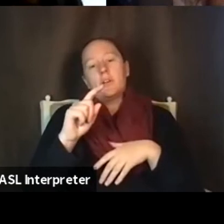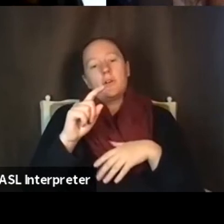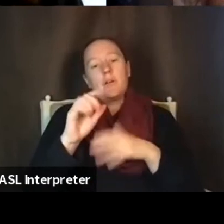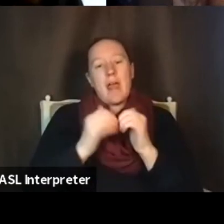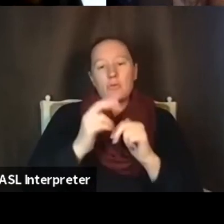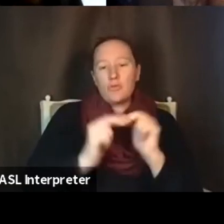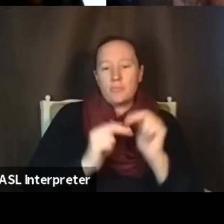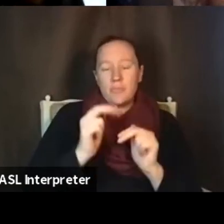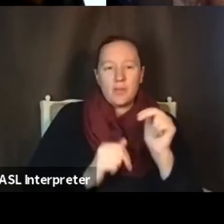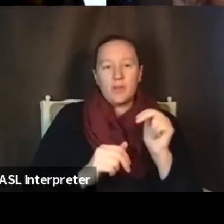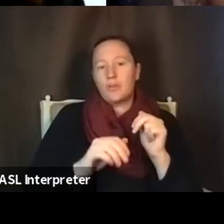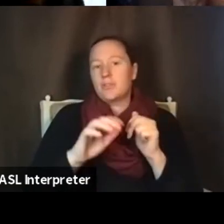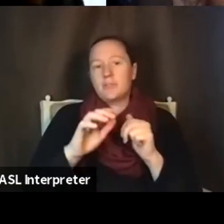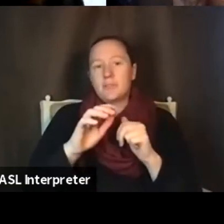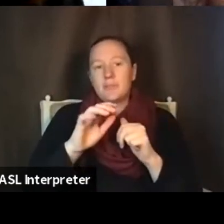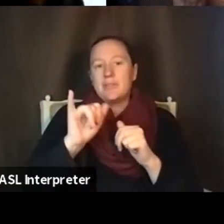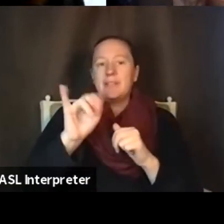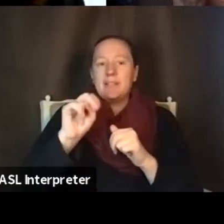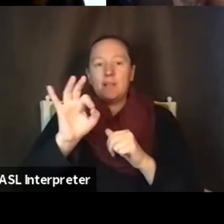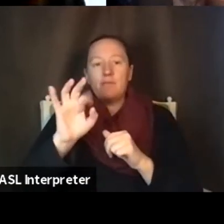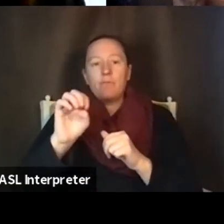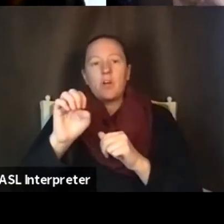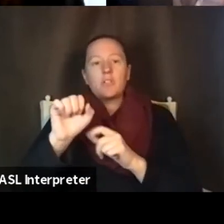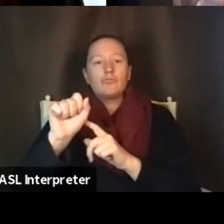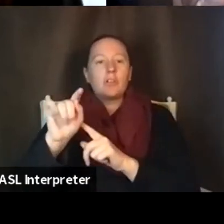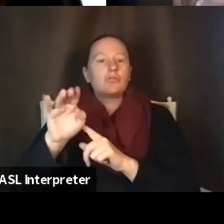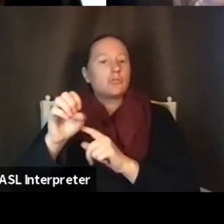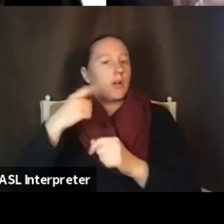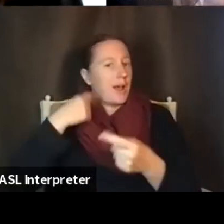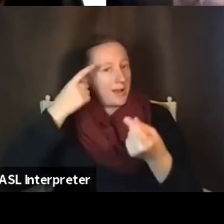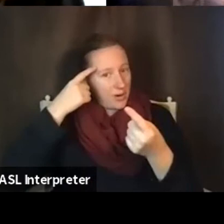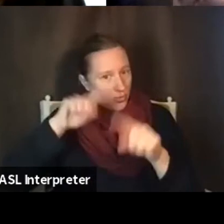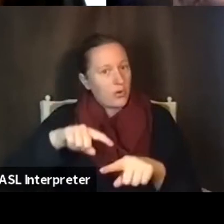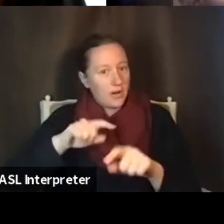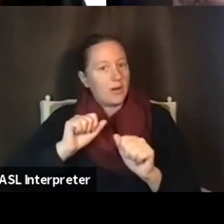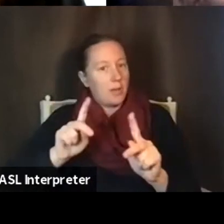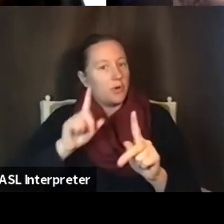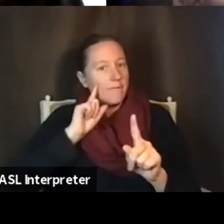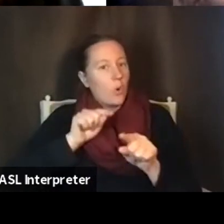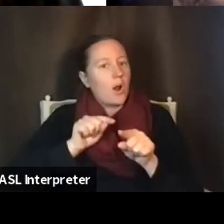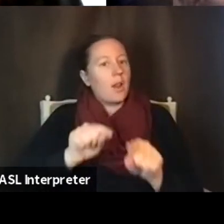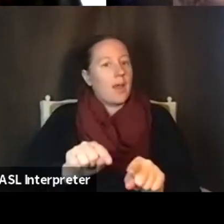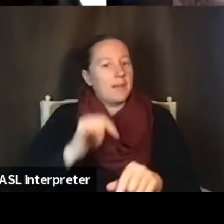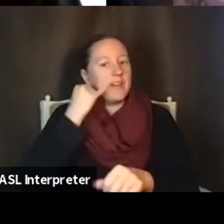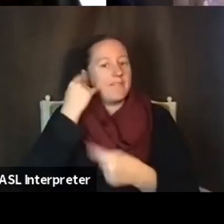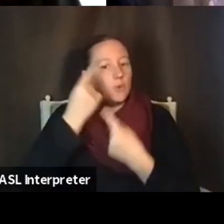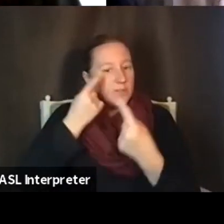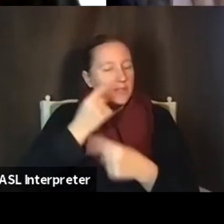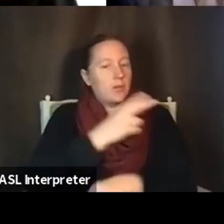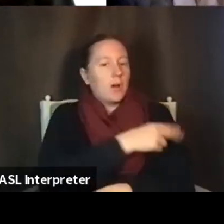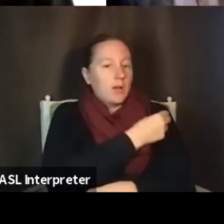infrastructure. So I agree there is some nice opportunity for alignment if you consider the hospital transformation